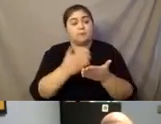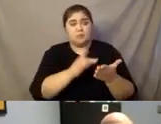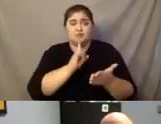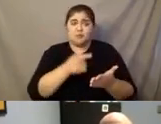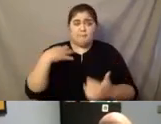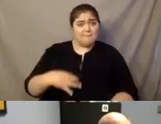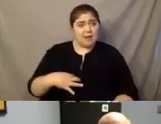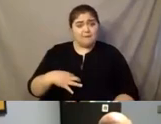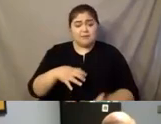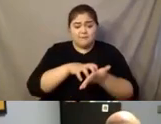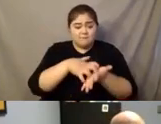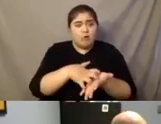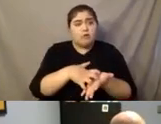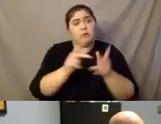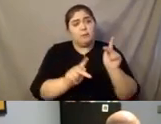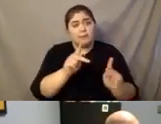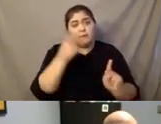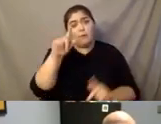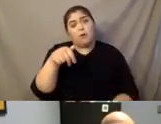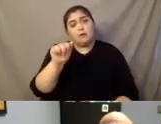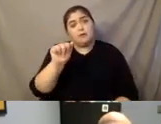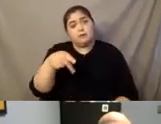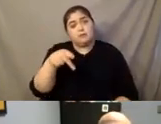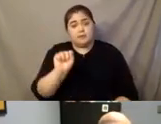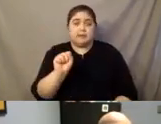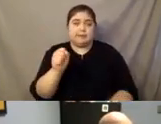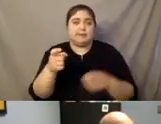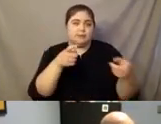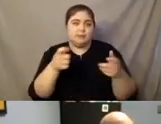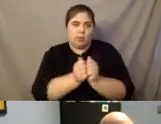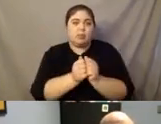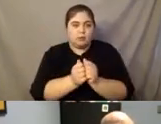to our vulnerable clients that Adult Protective deals with.